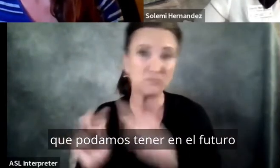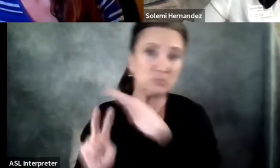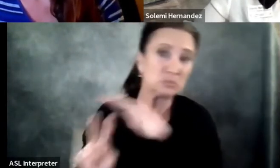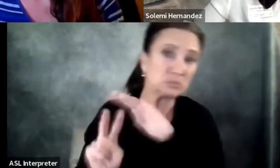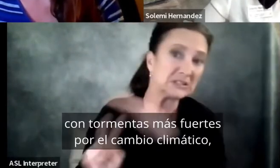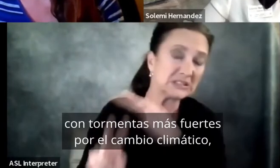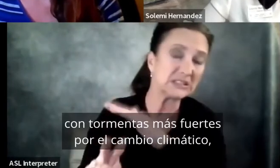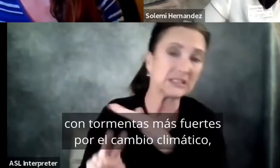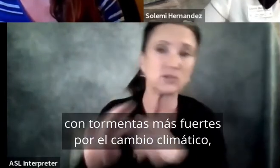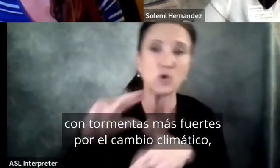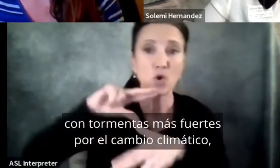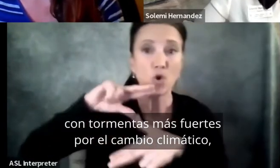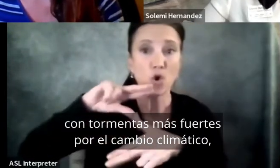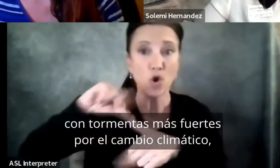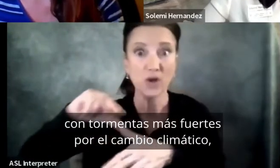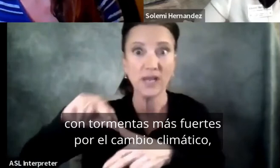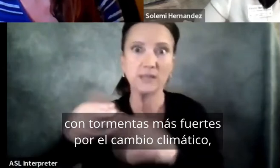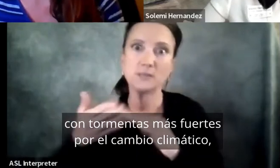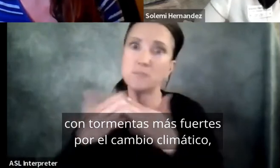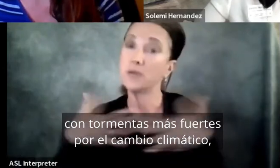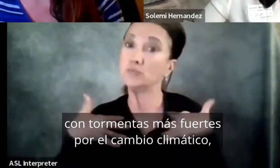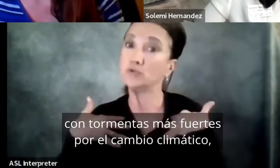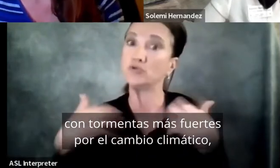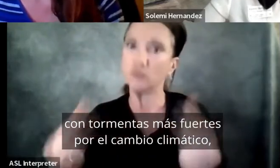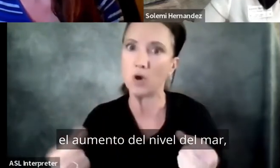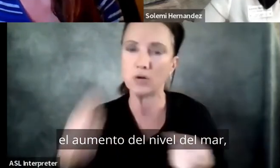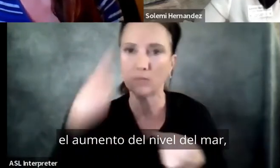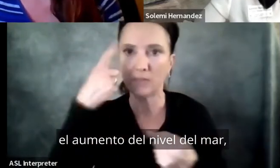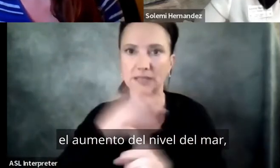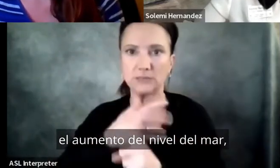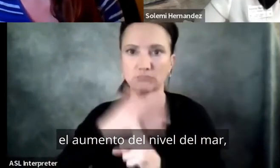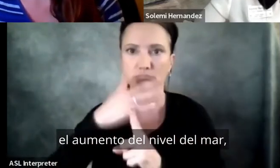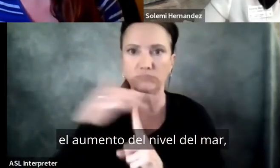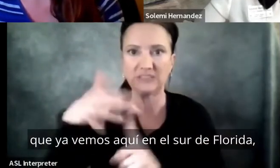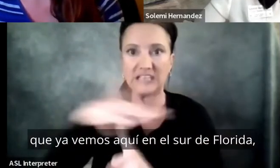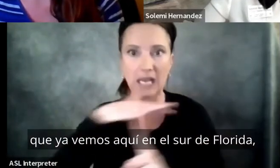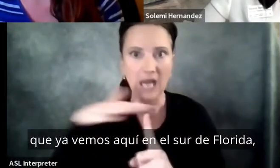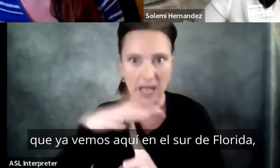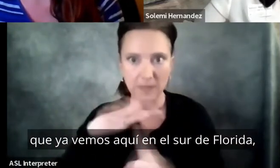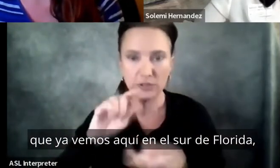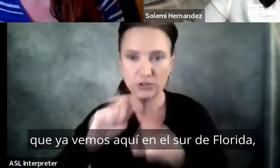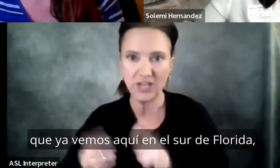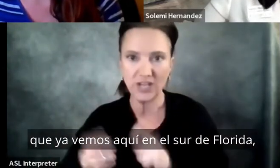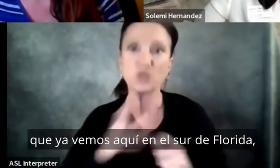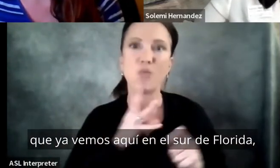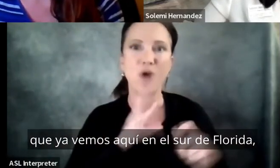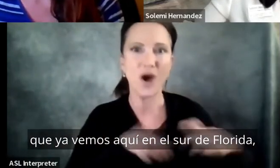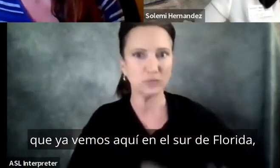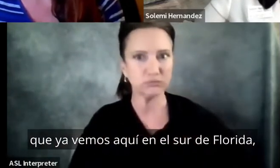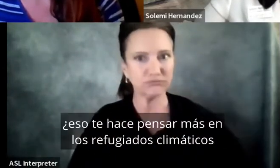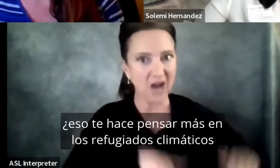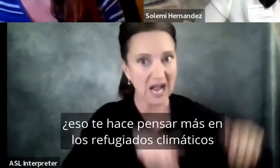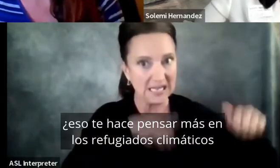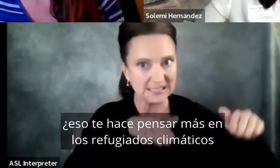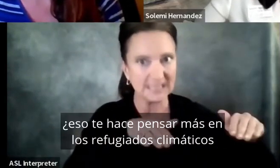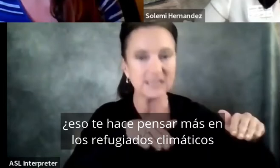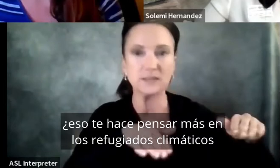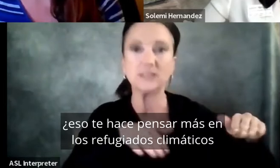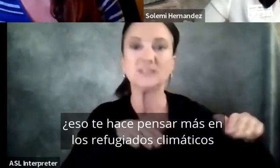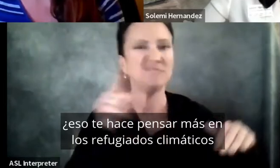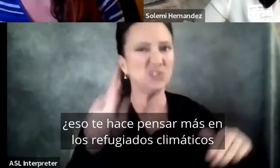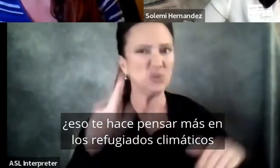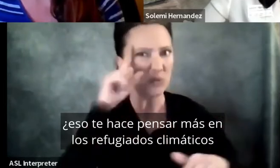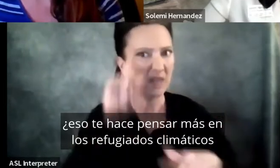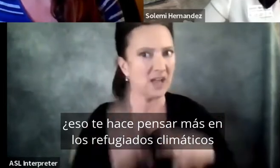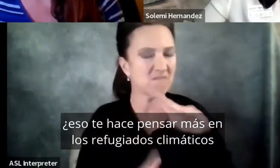future, with stronger storms from climate change, the rising seas, which we already see here in South Florida, does that make you think